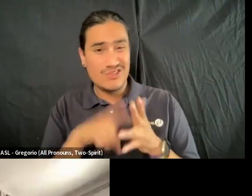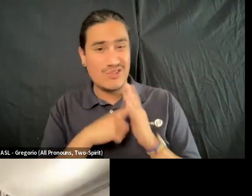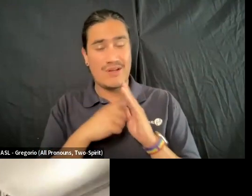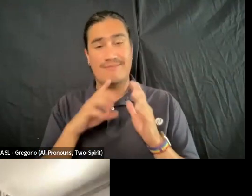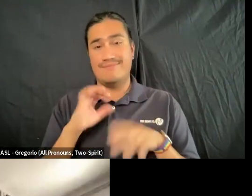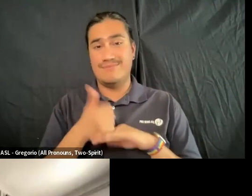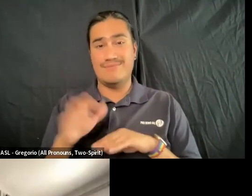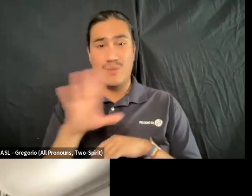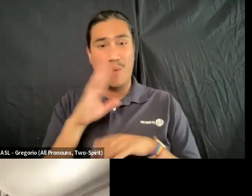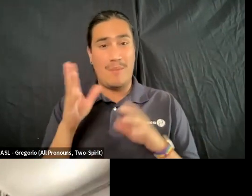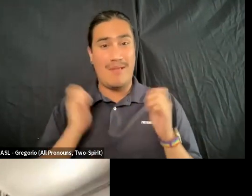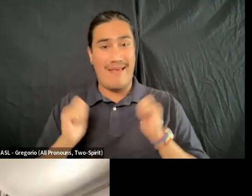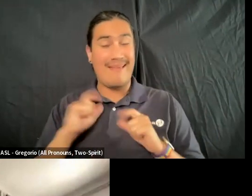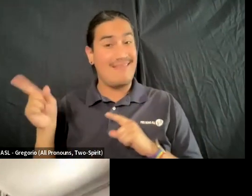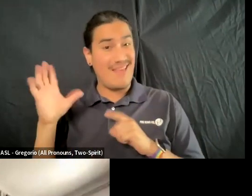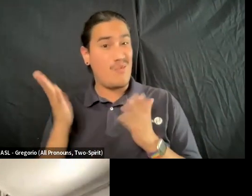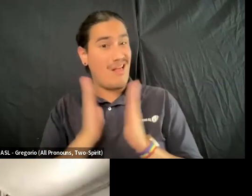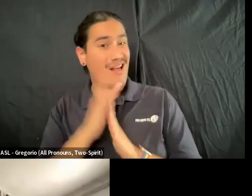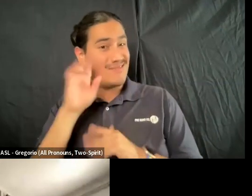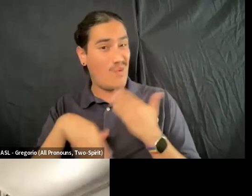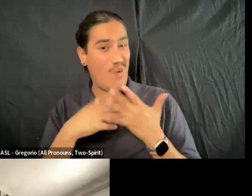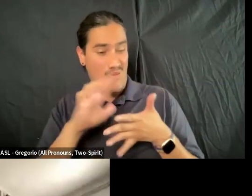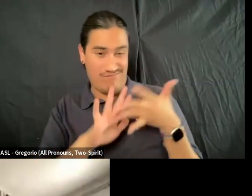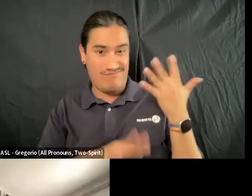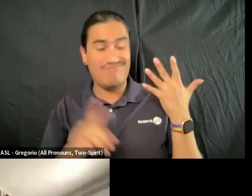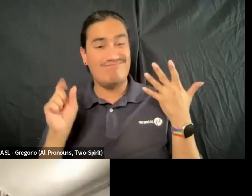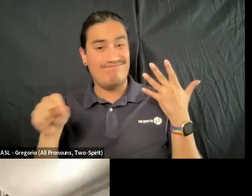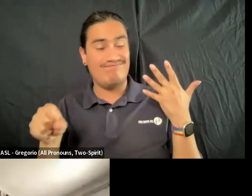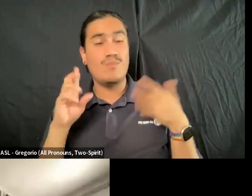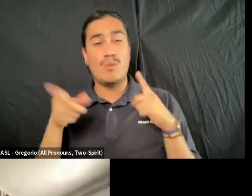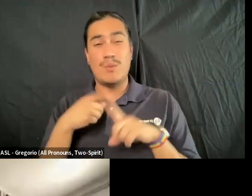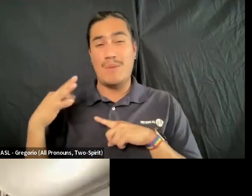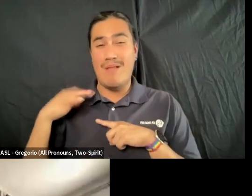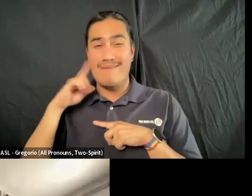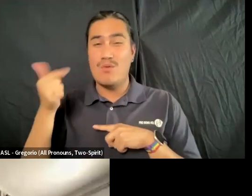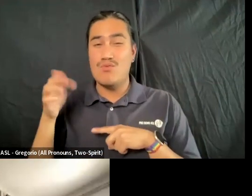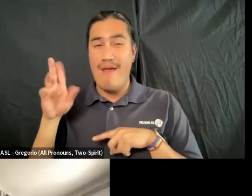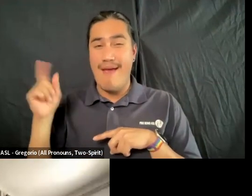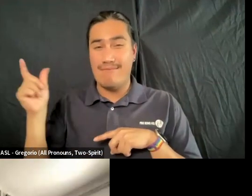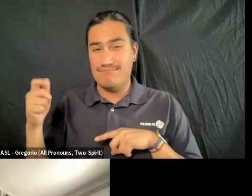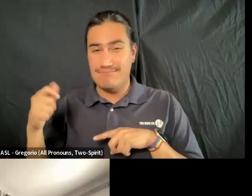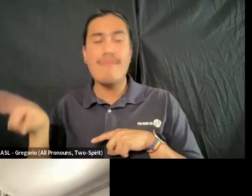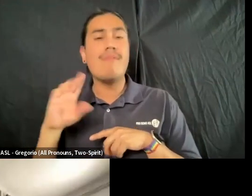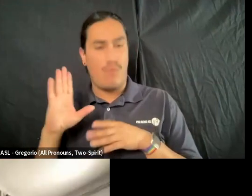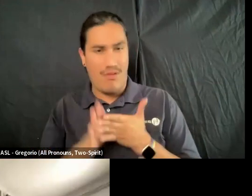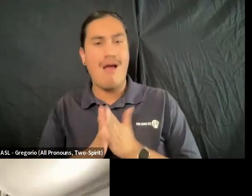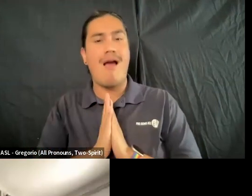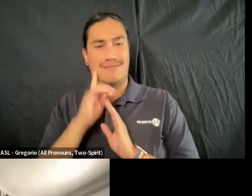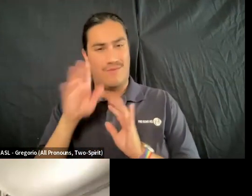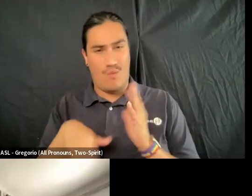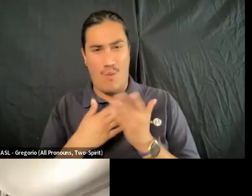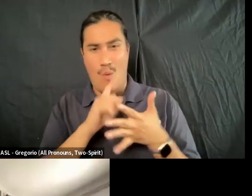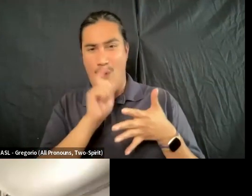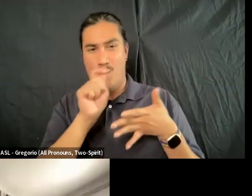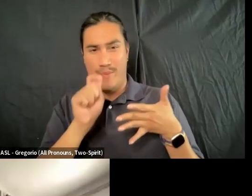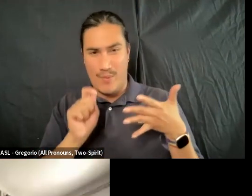plays out, they will ask for all of these things. When you're applying for grants, they will ask for all of these things. So